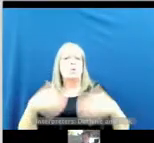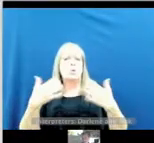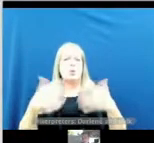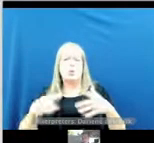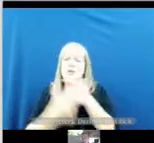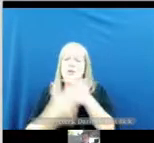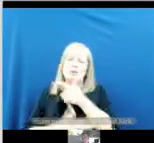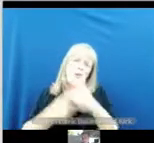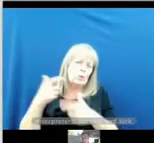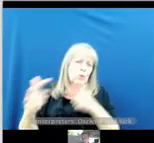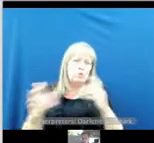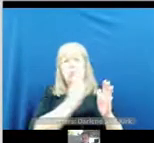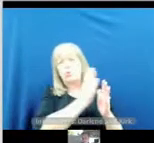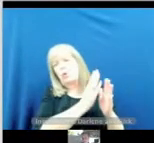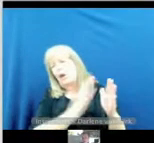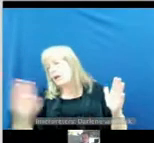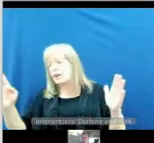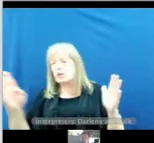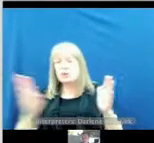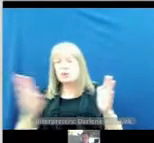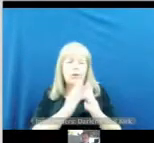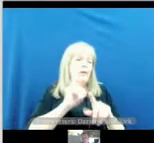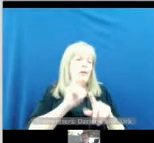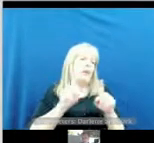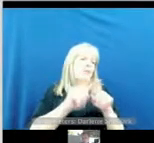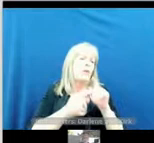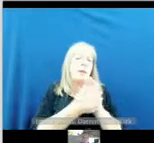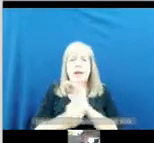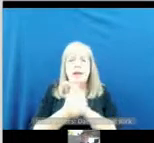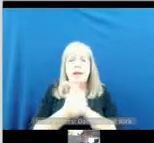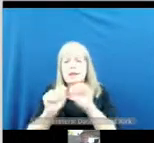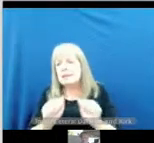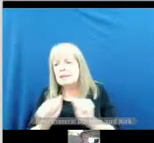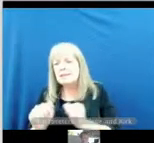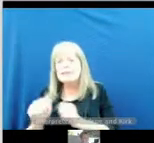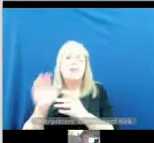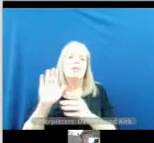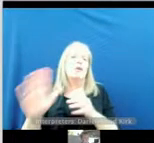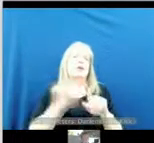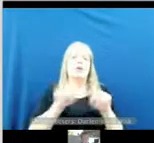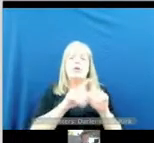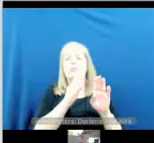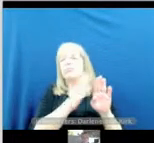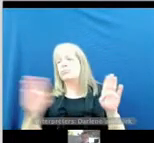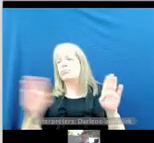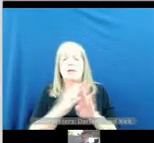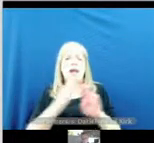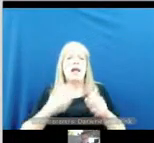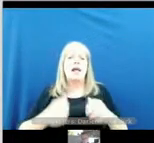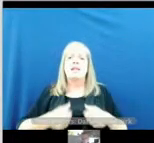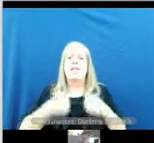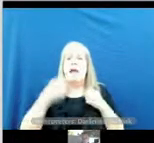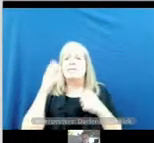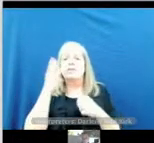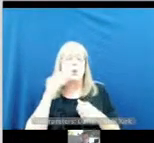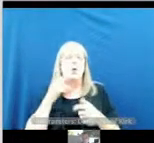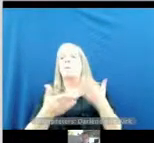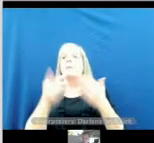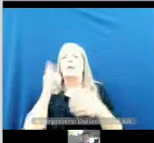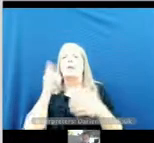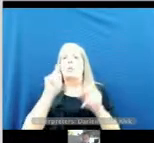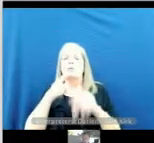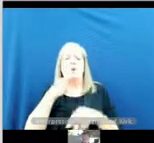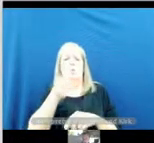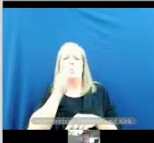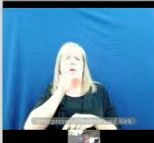of ability and life experience, that you may hear that and say, oh, you'll never work with someone who has CHARD, when in fact that's probably